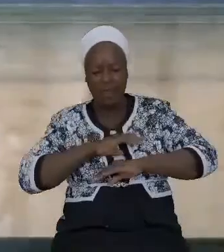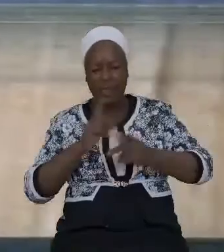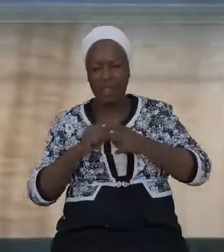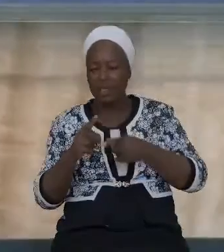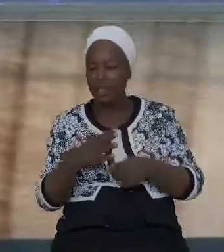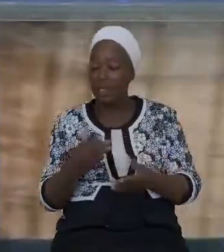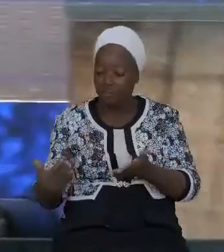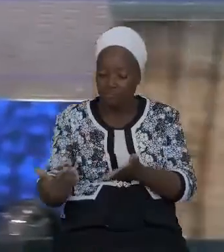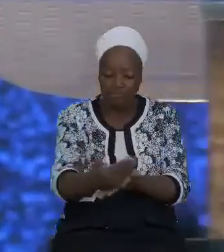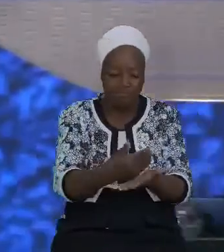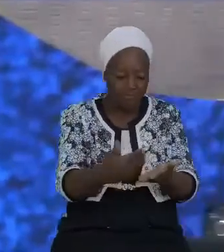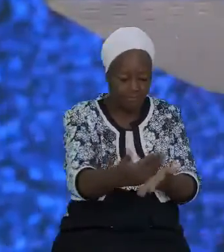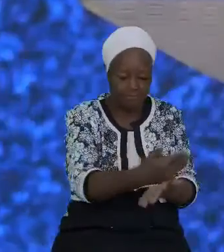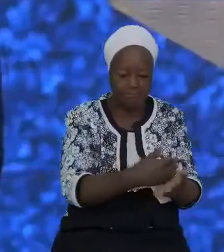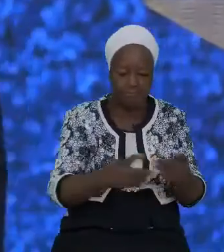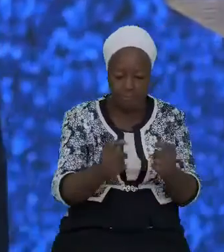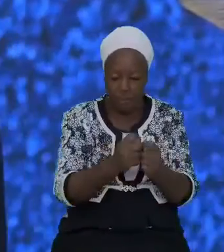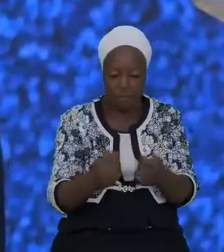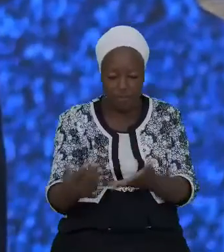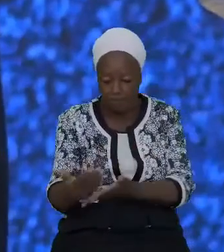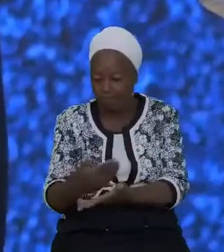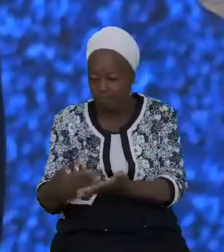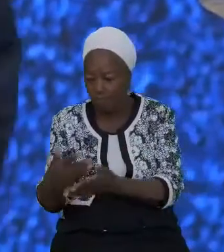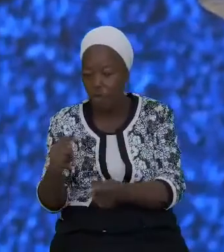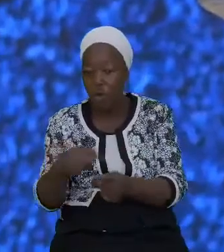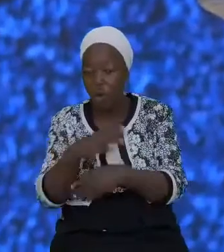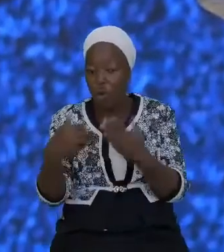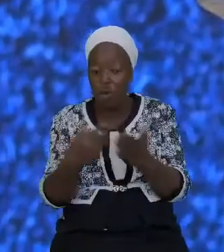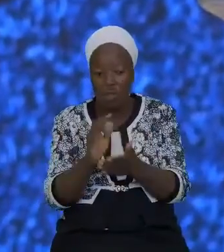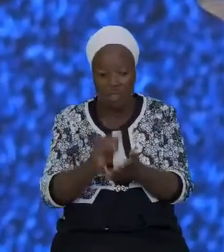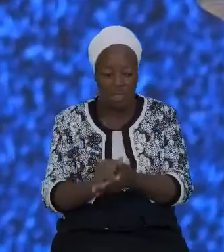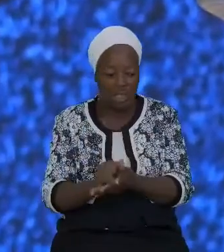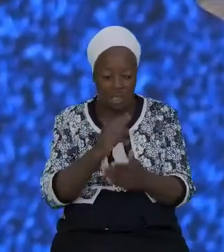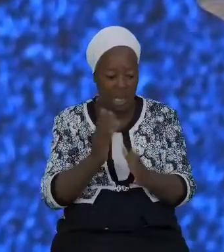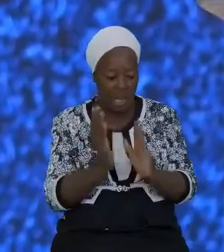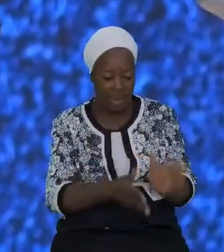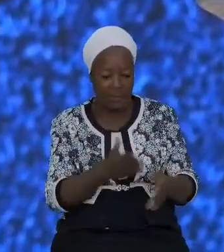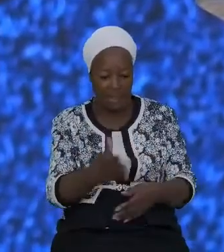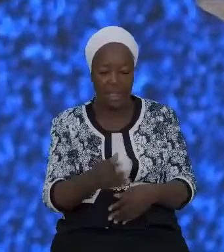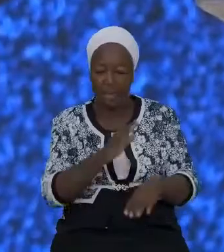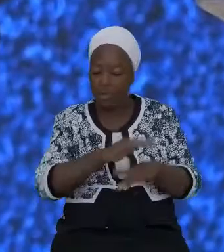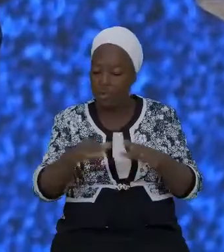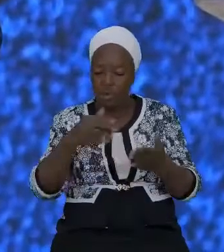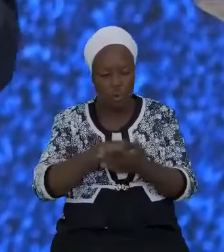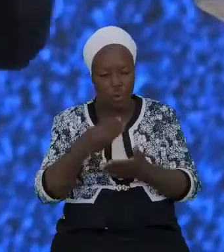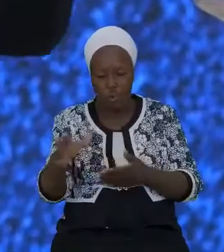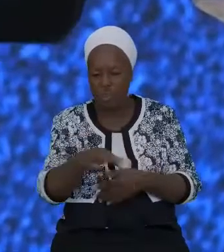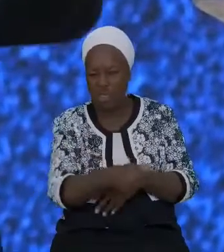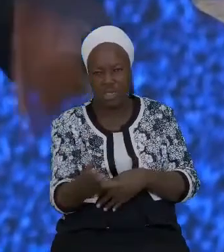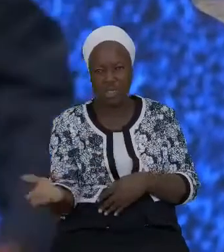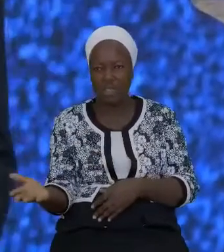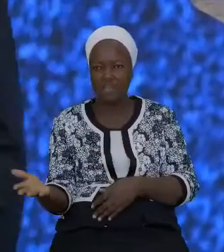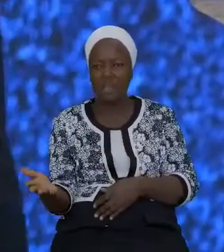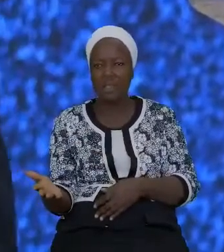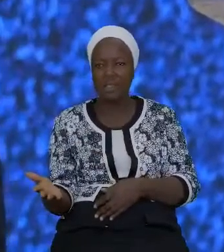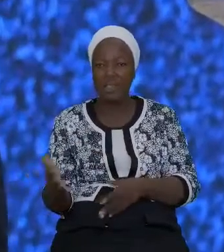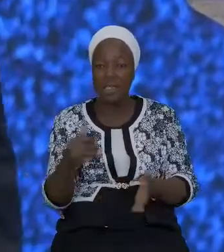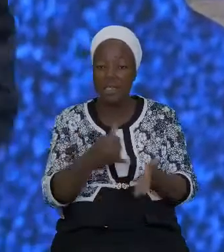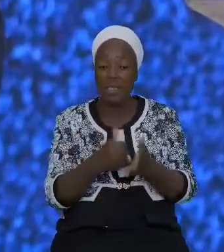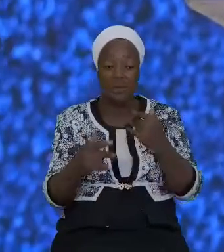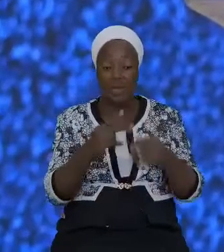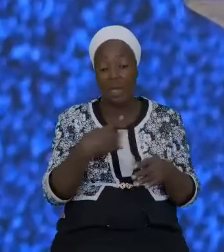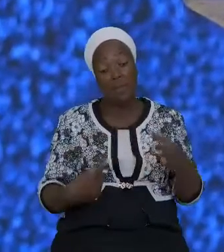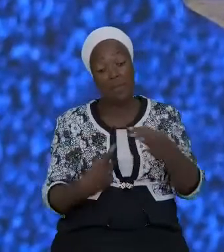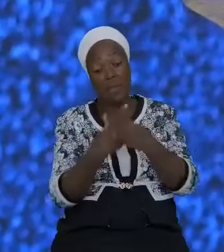gather together all that remains. Don't waste anything. It might appear I'm all right